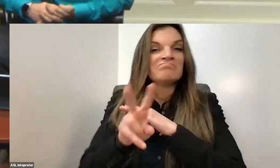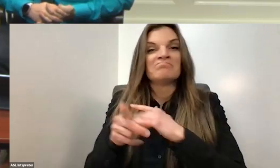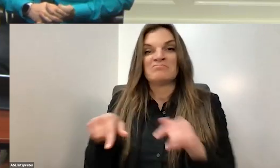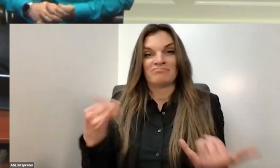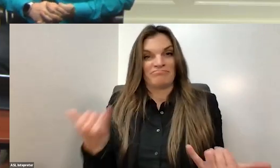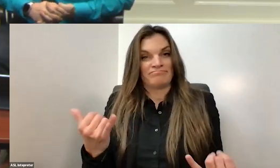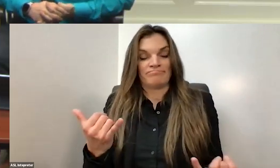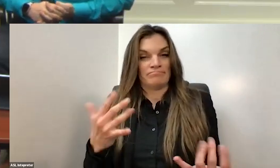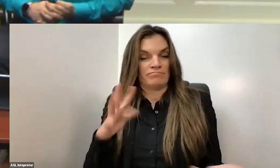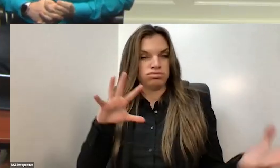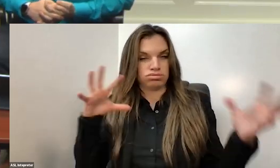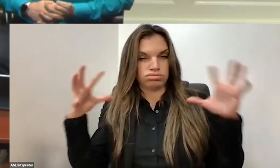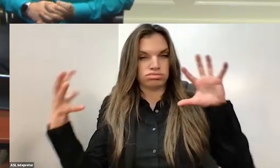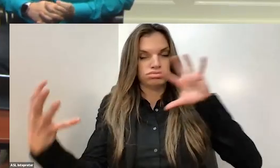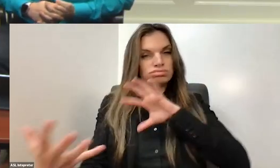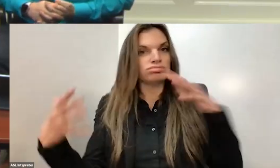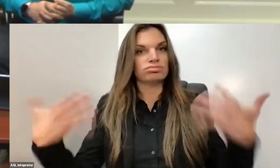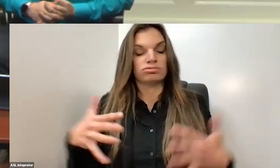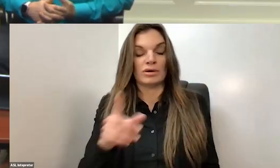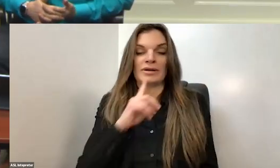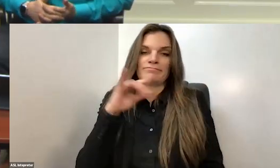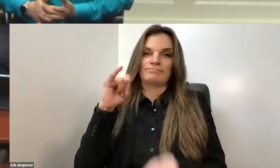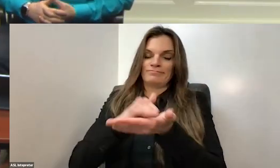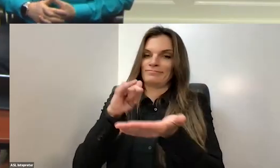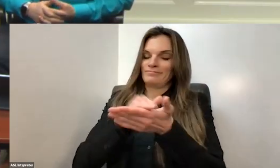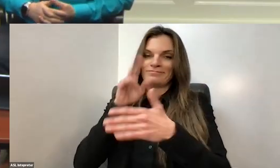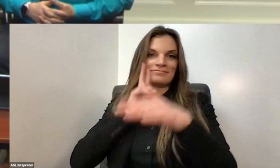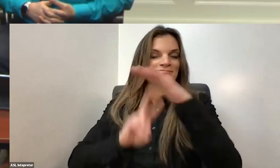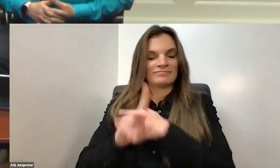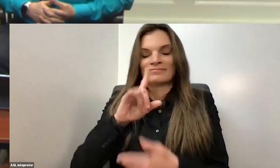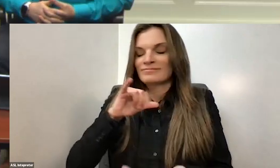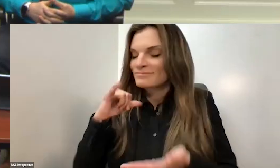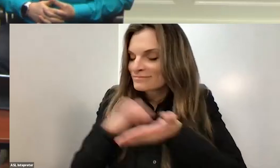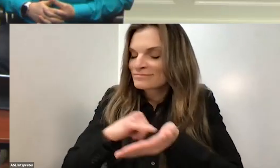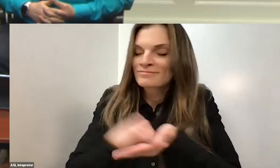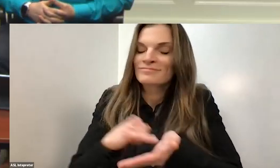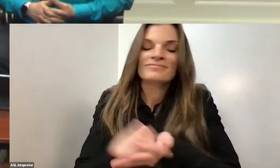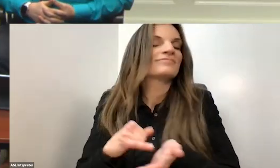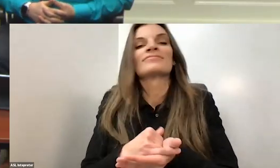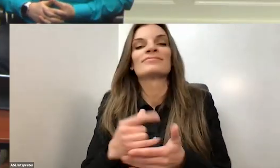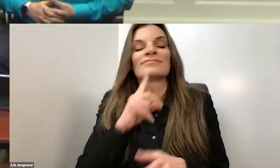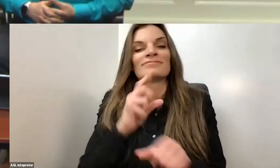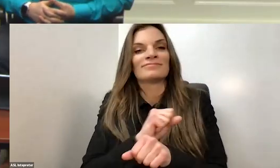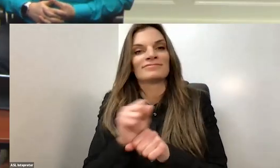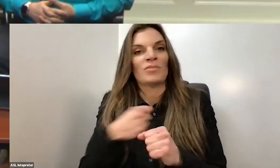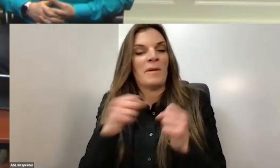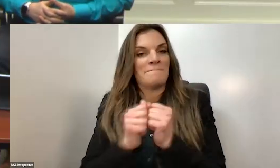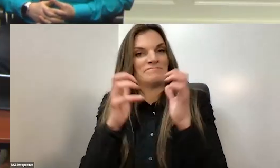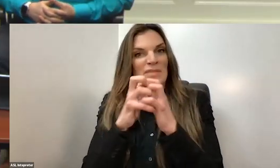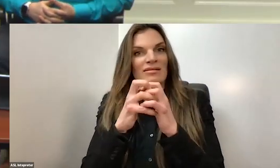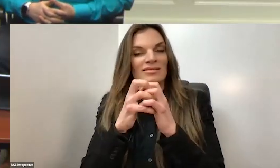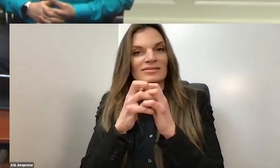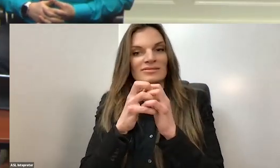that it has become. You know, at a certain point, we built the platform and we just let